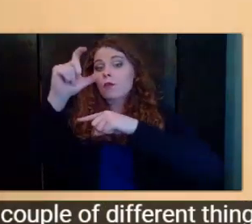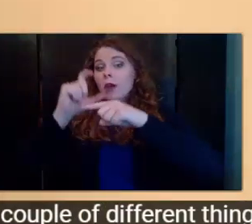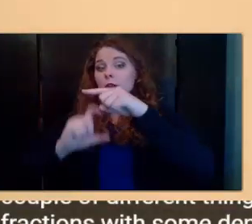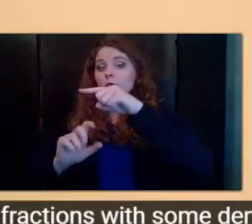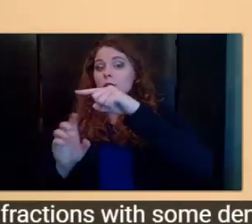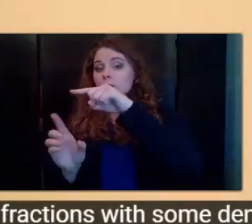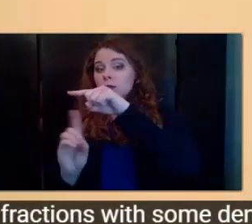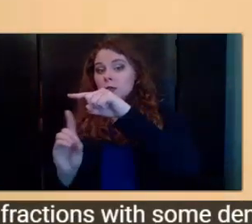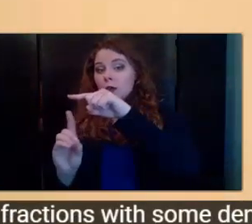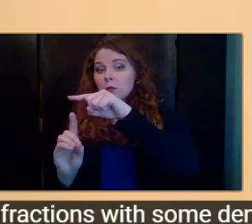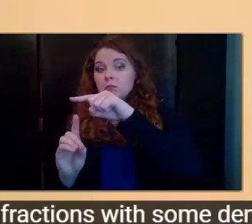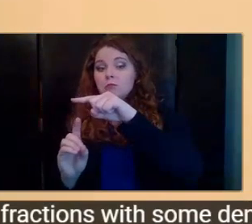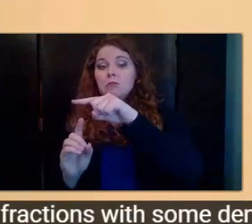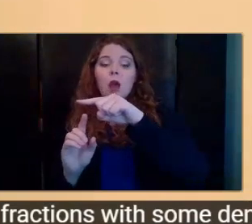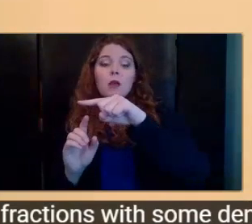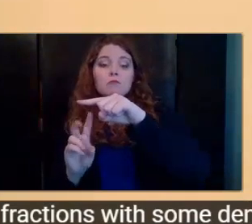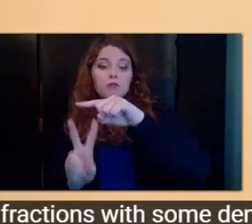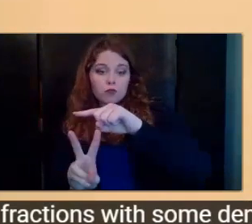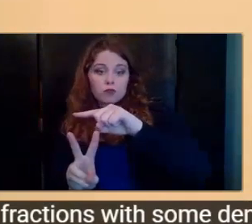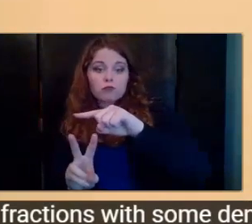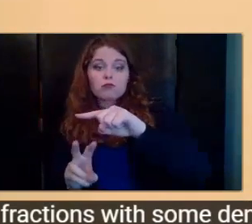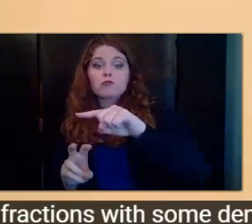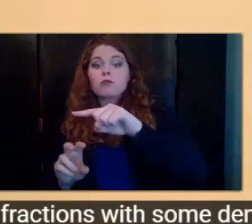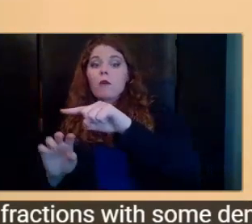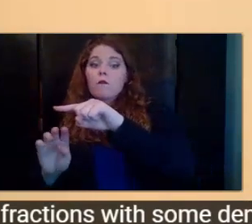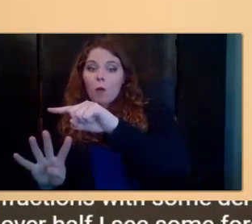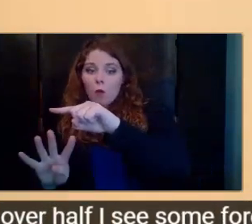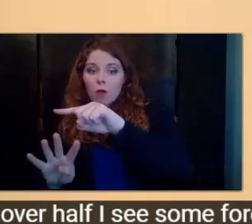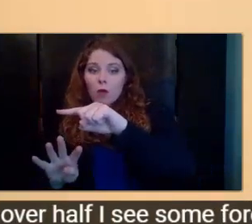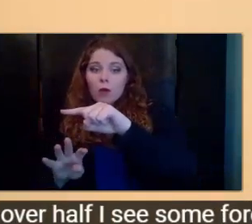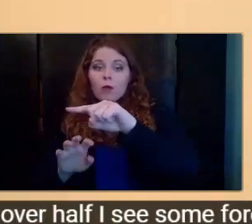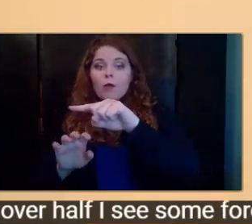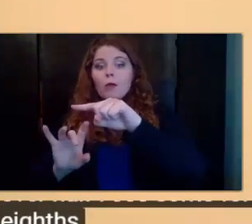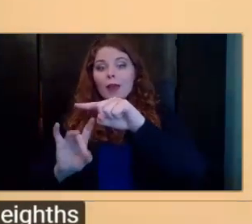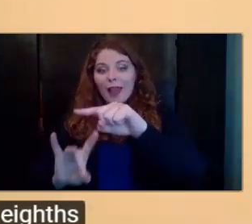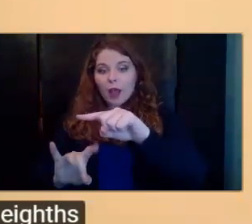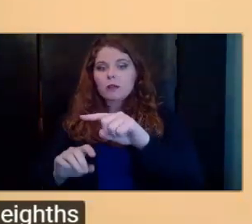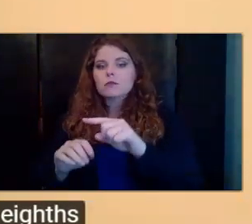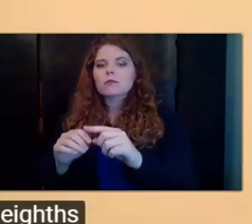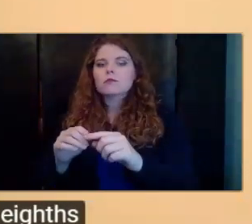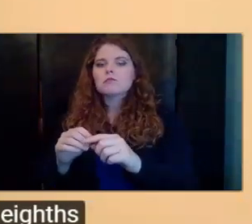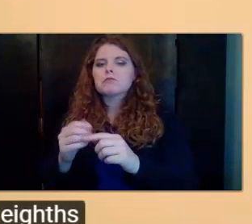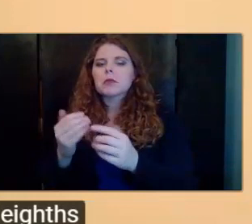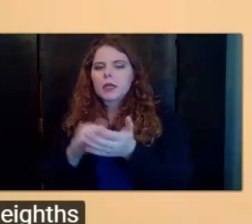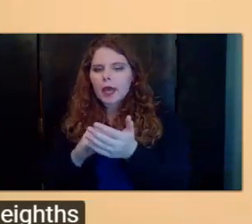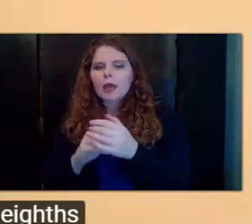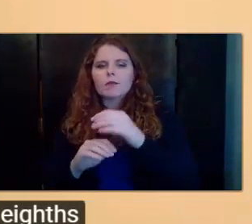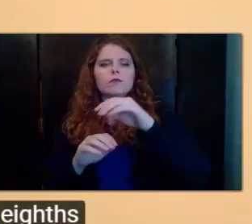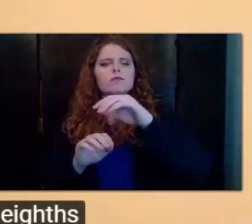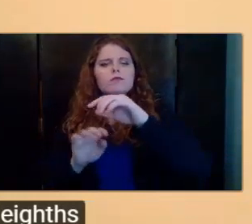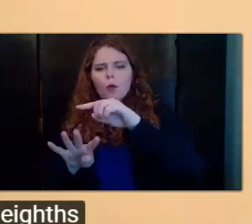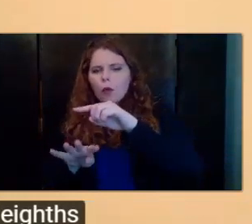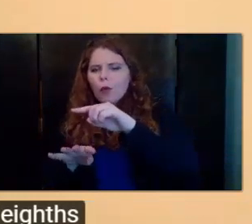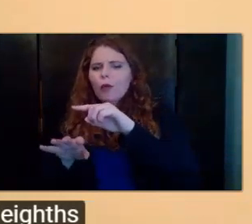denominators over half. I see some fourths. I see some eighths. I see some fourths